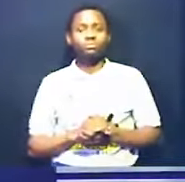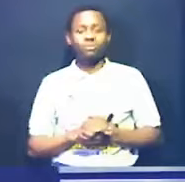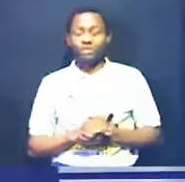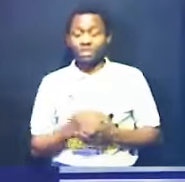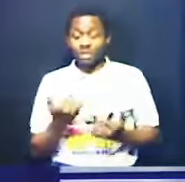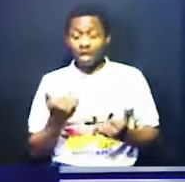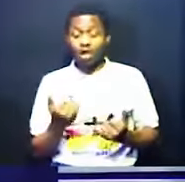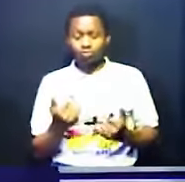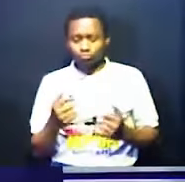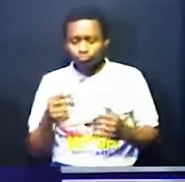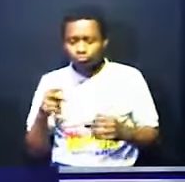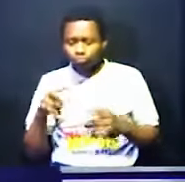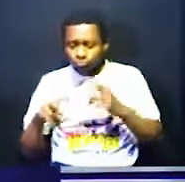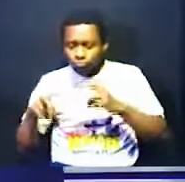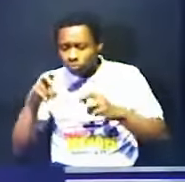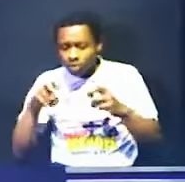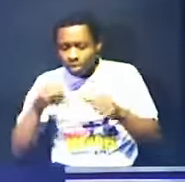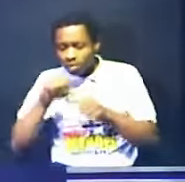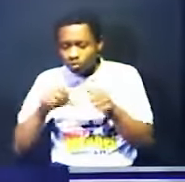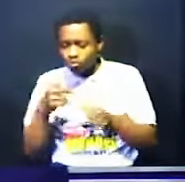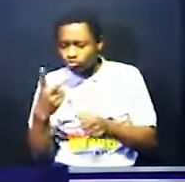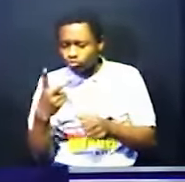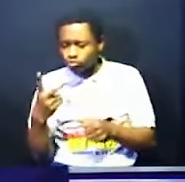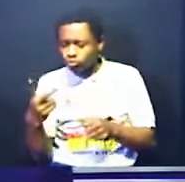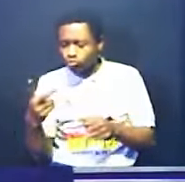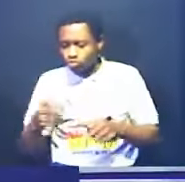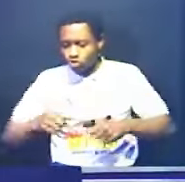treated them.